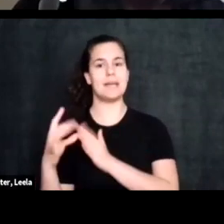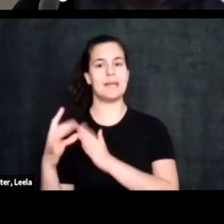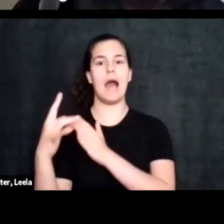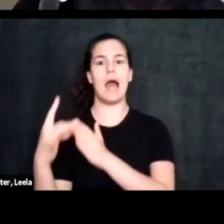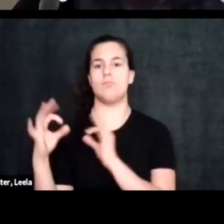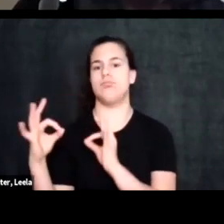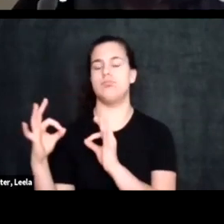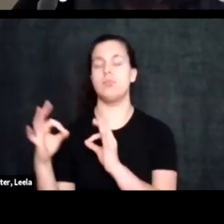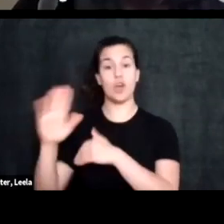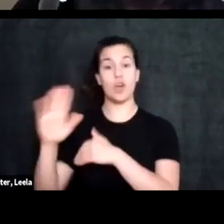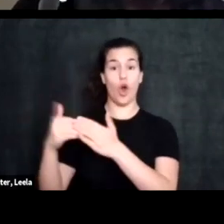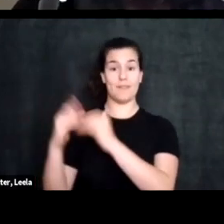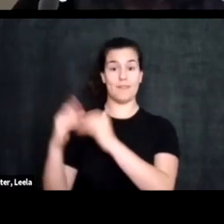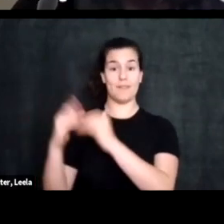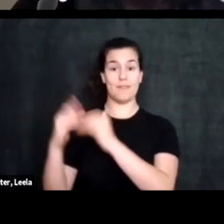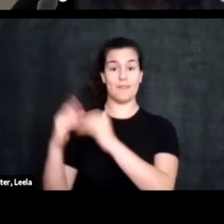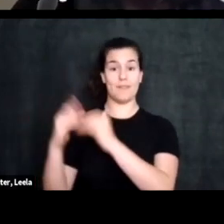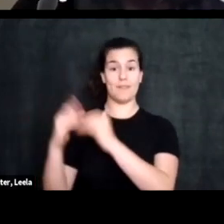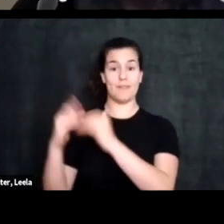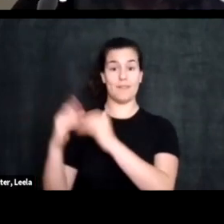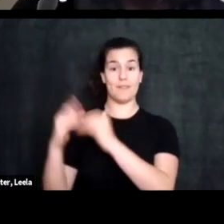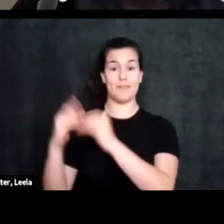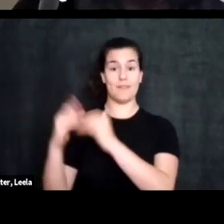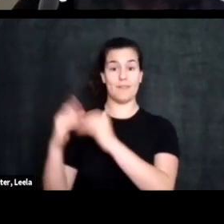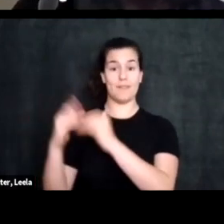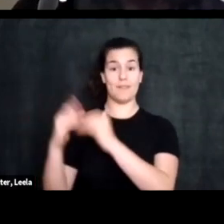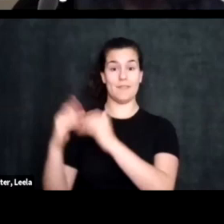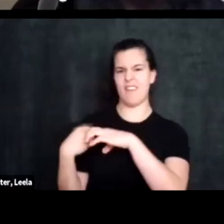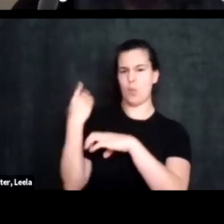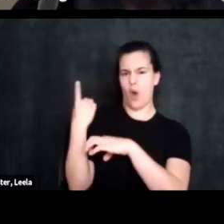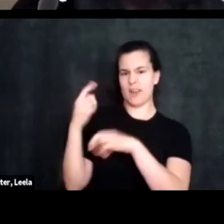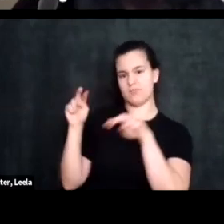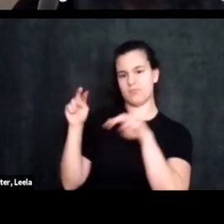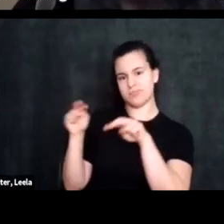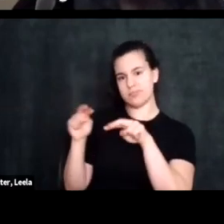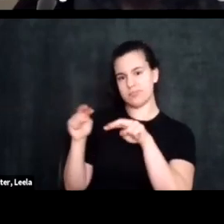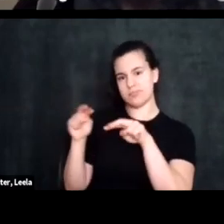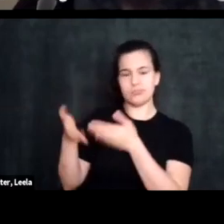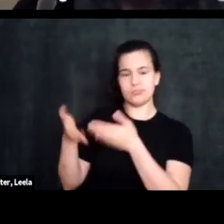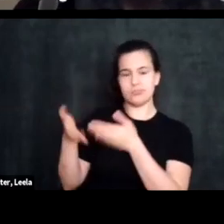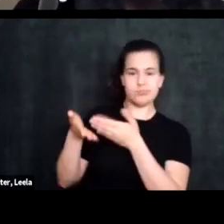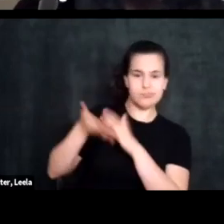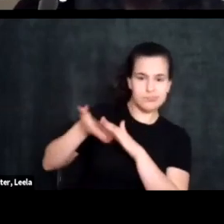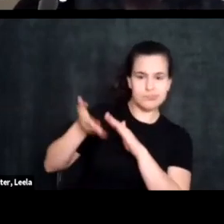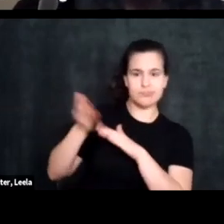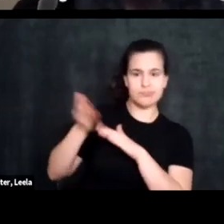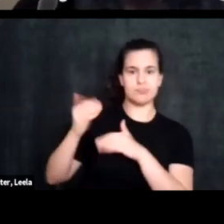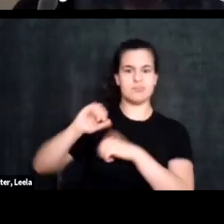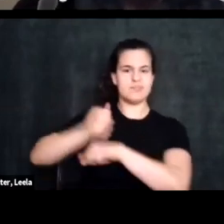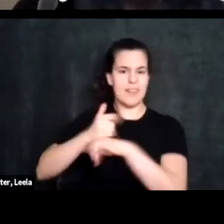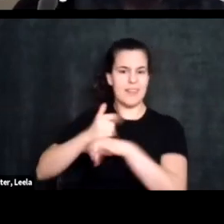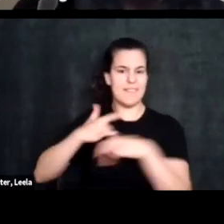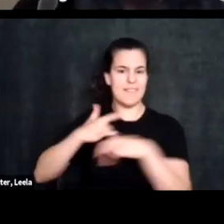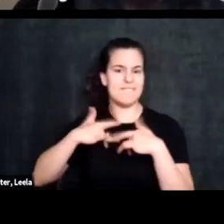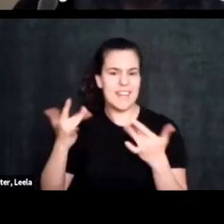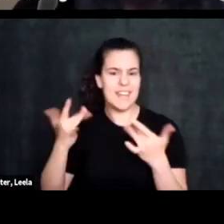buildings that make up a hall. And they put on programs, different events, and kind of get to know you to make your time